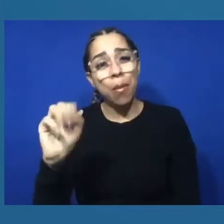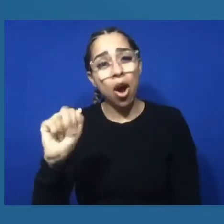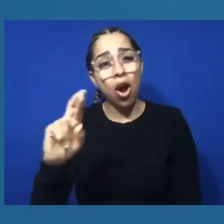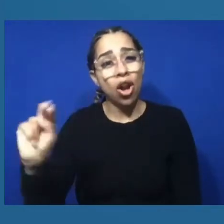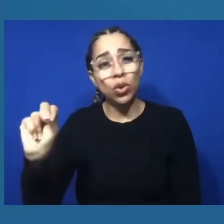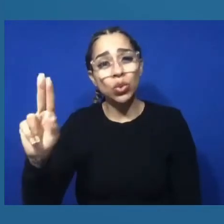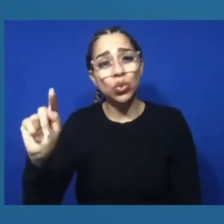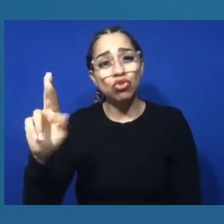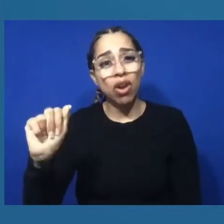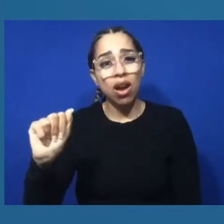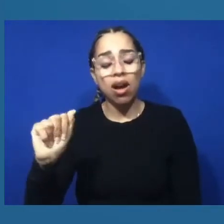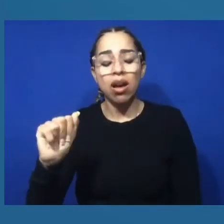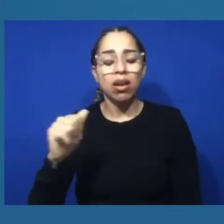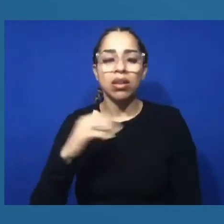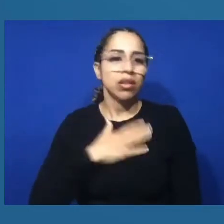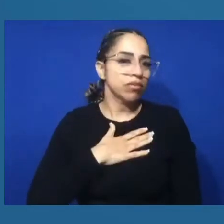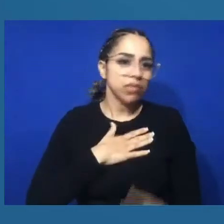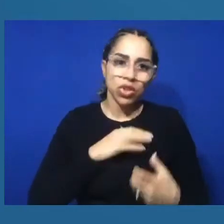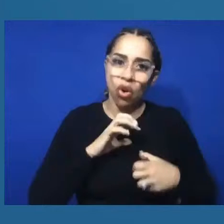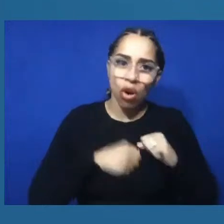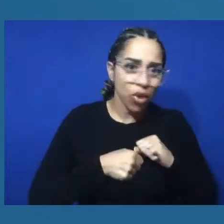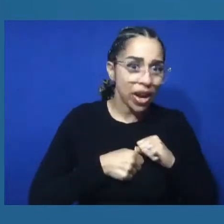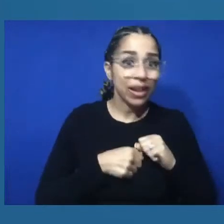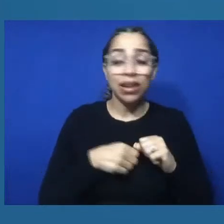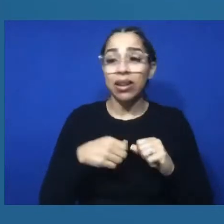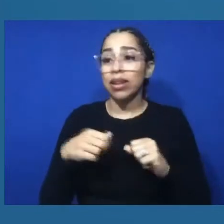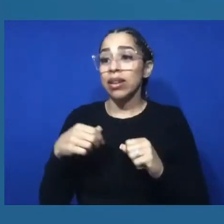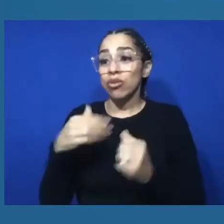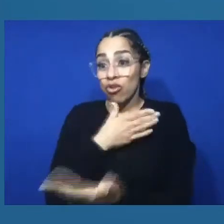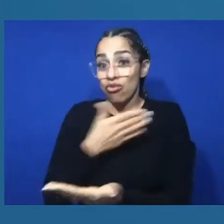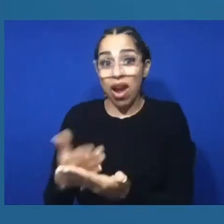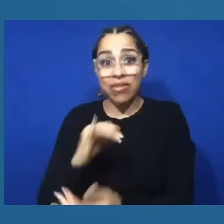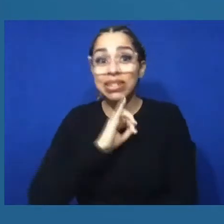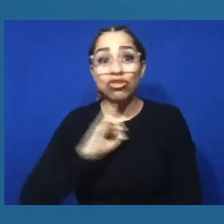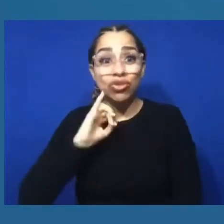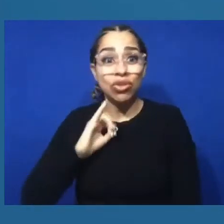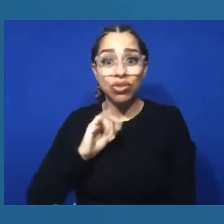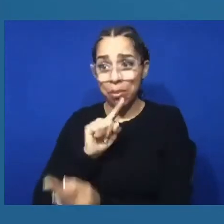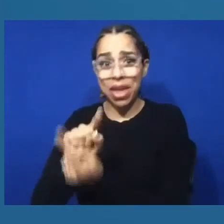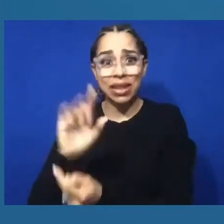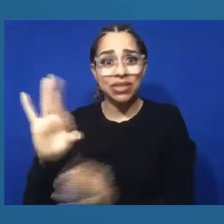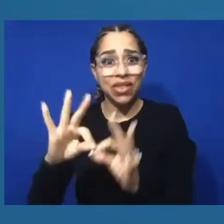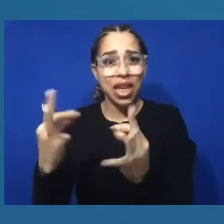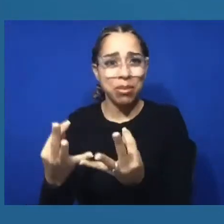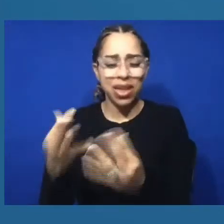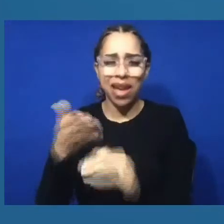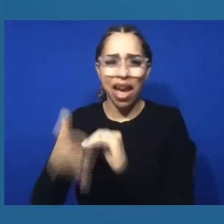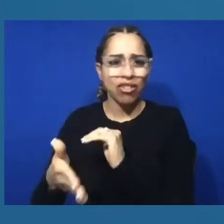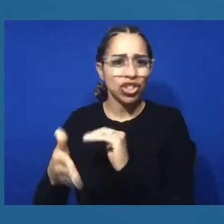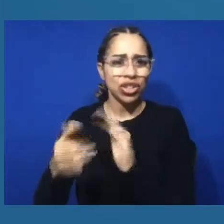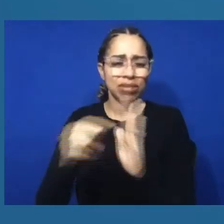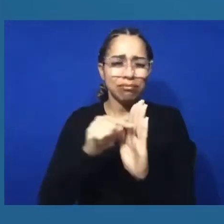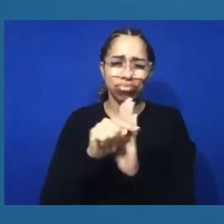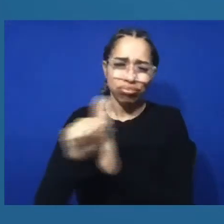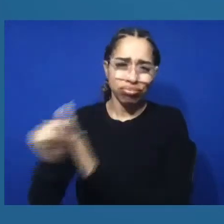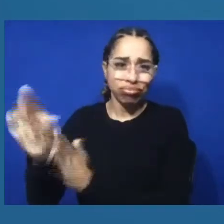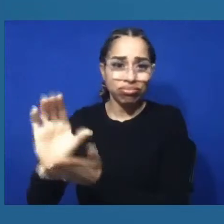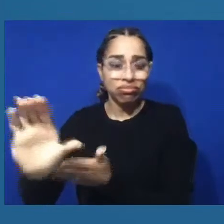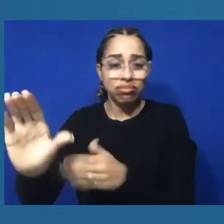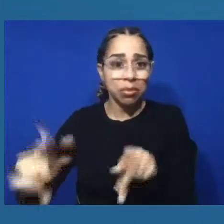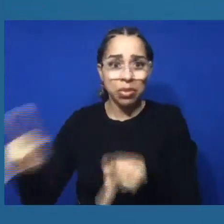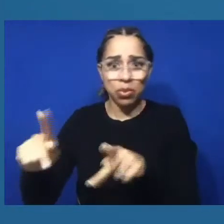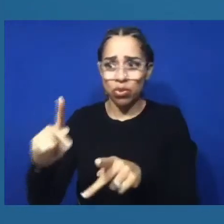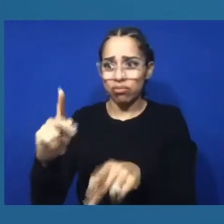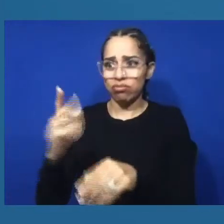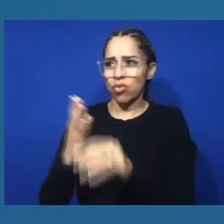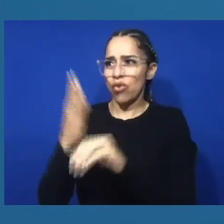his relatives immediately upon arriving in Israel when I went there in the aftermath of this slaughter over a year ago. And I